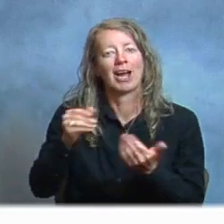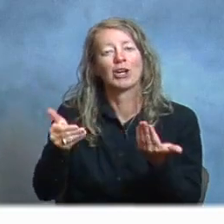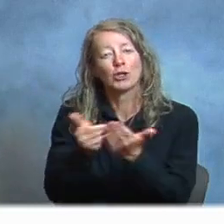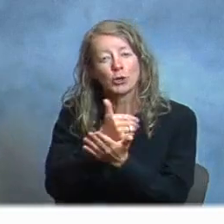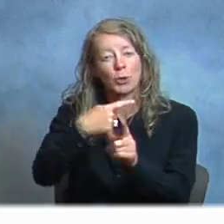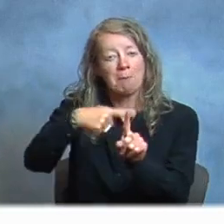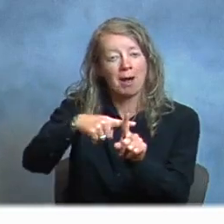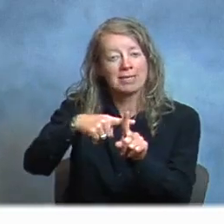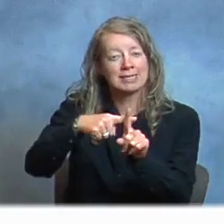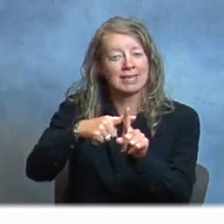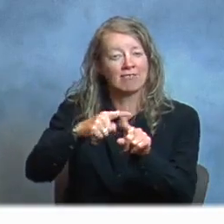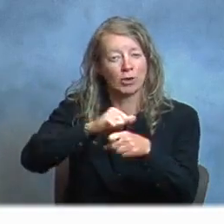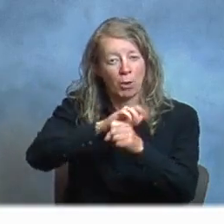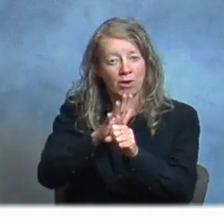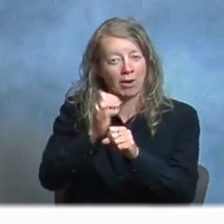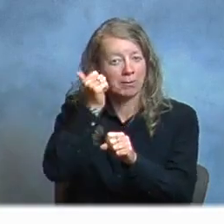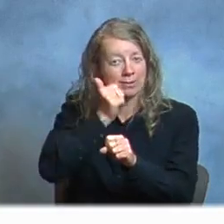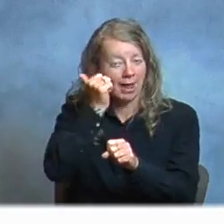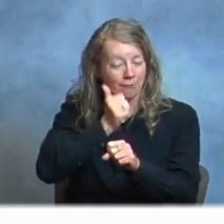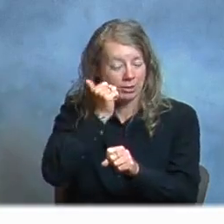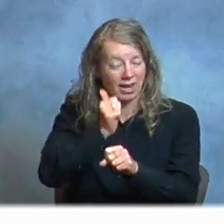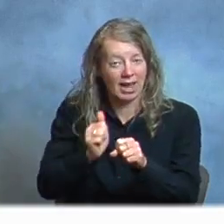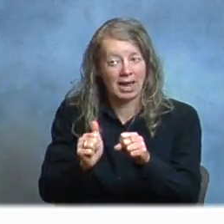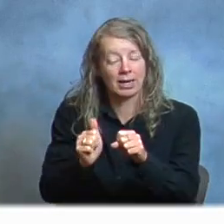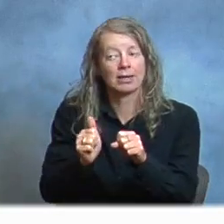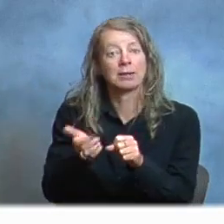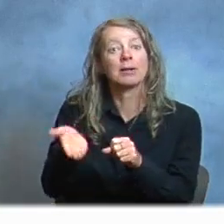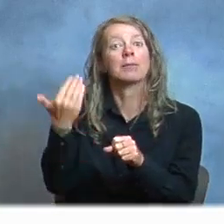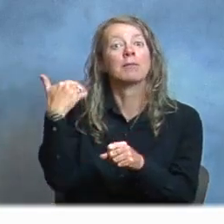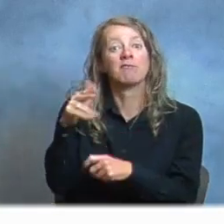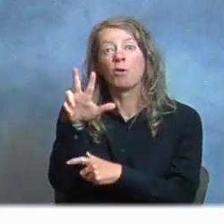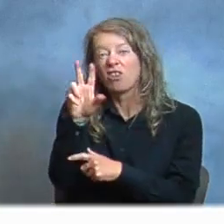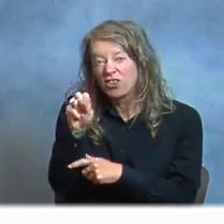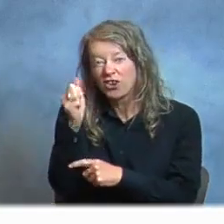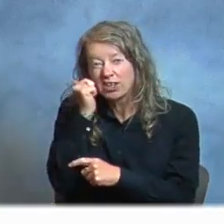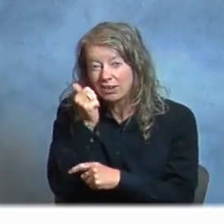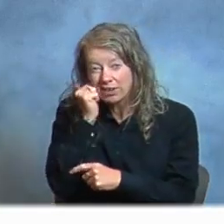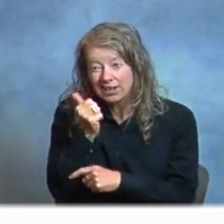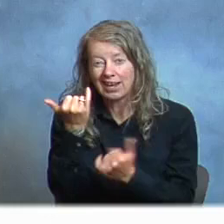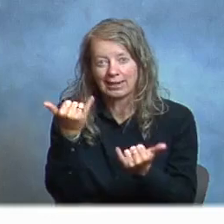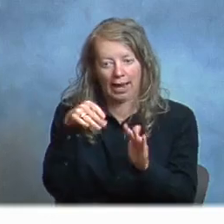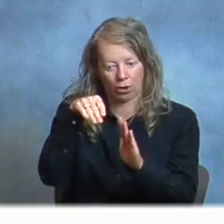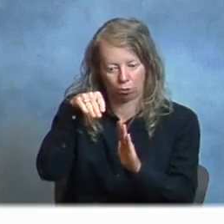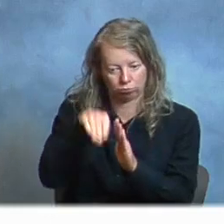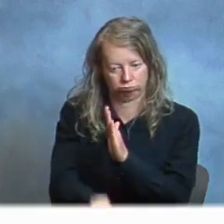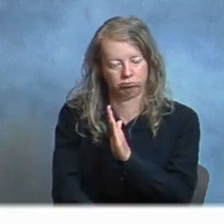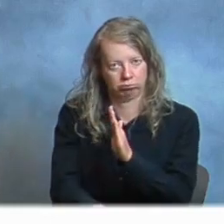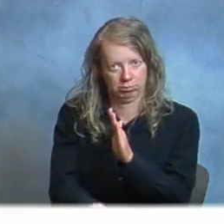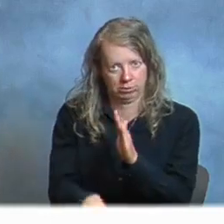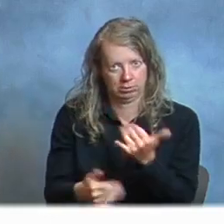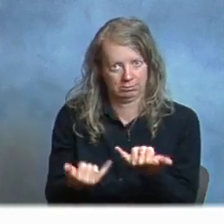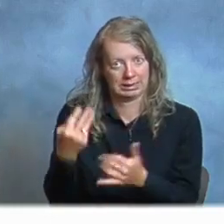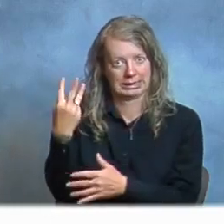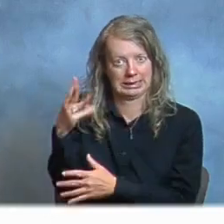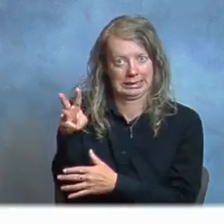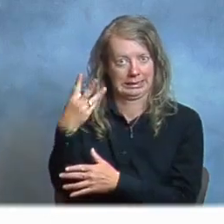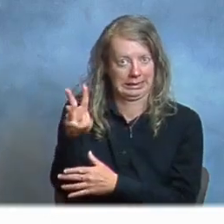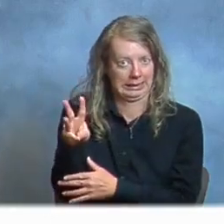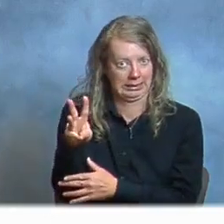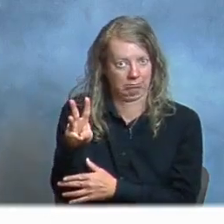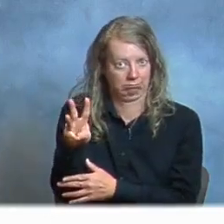on average has dropped from about 30 new cases per day entering our public health workflow to about